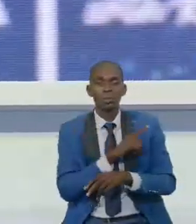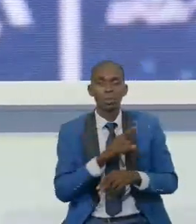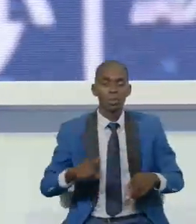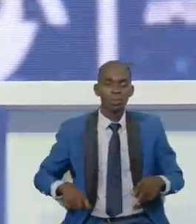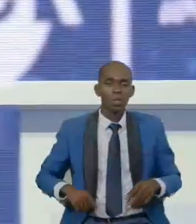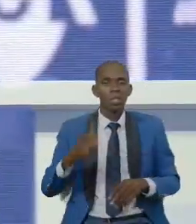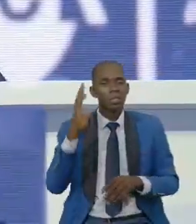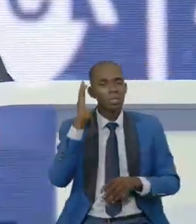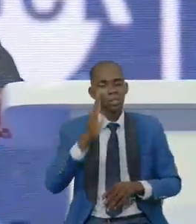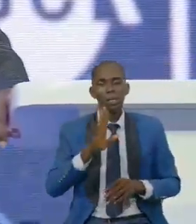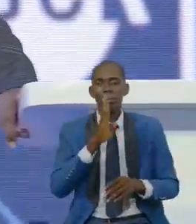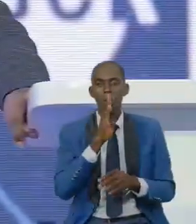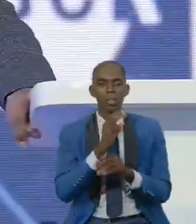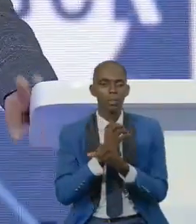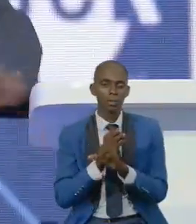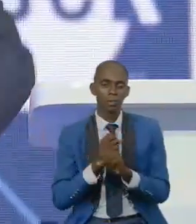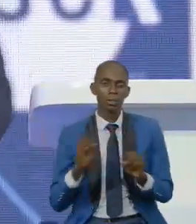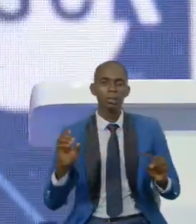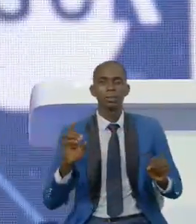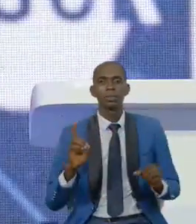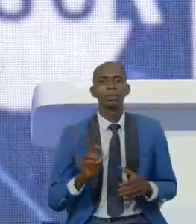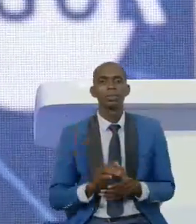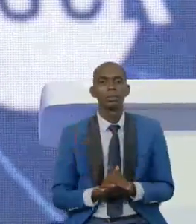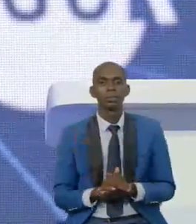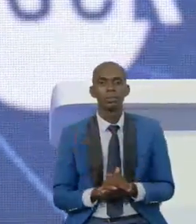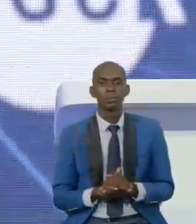be saved.